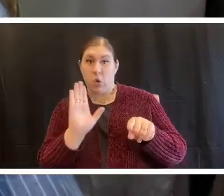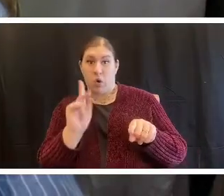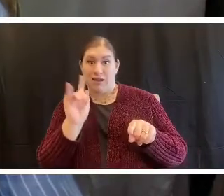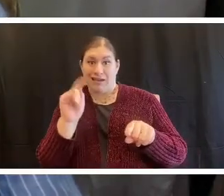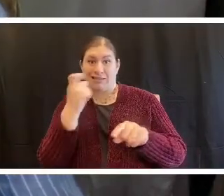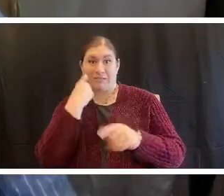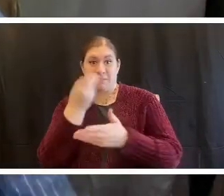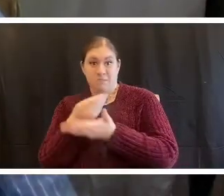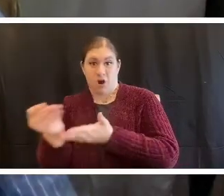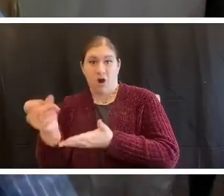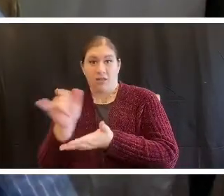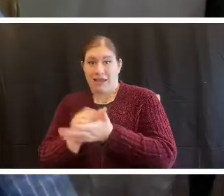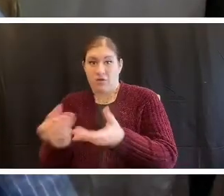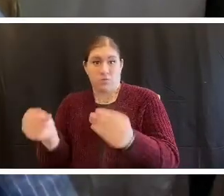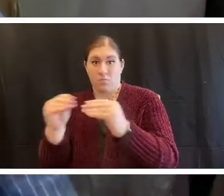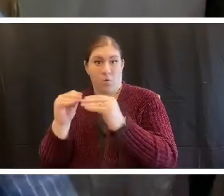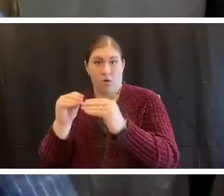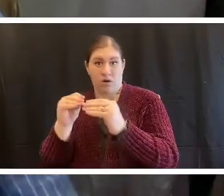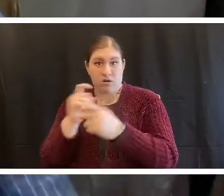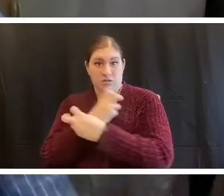that problem?